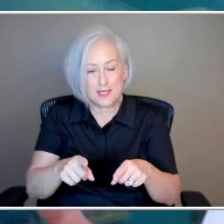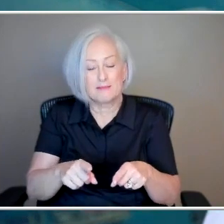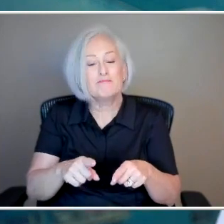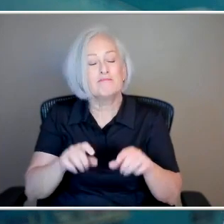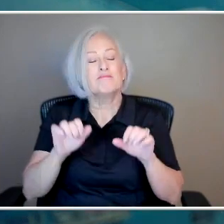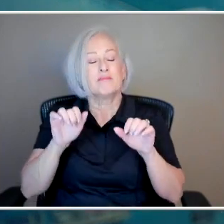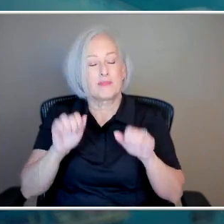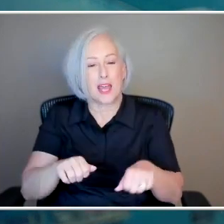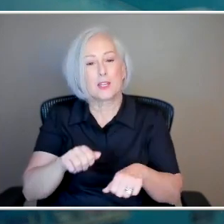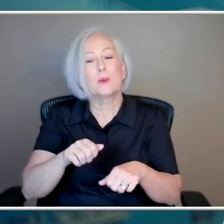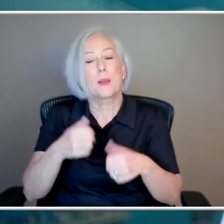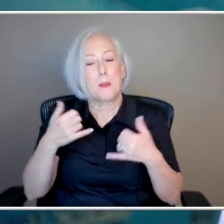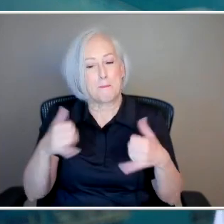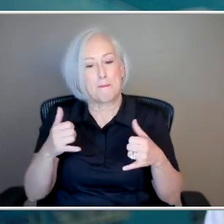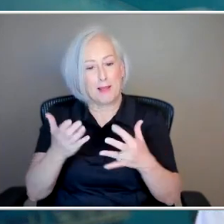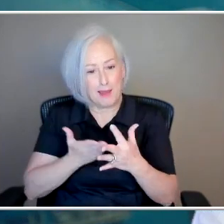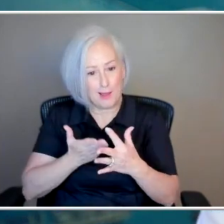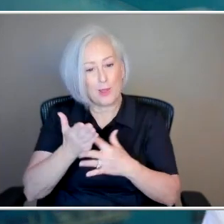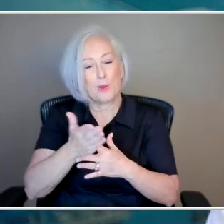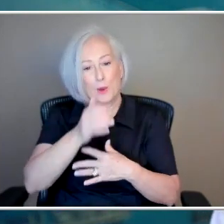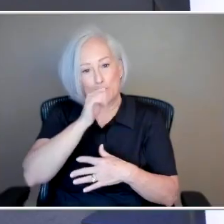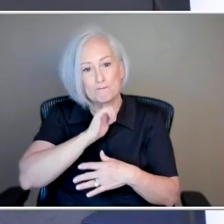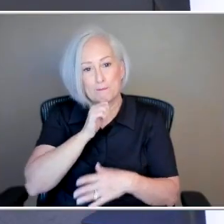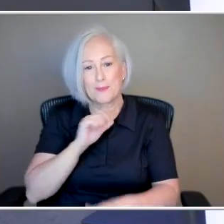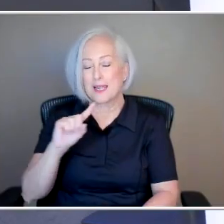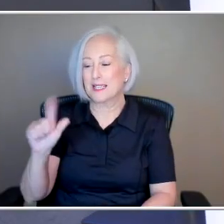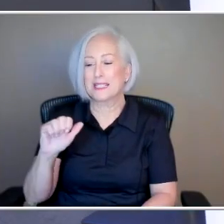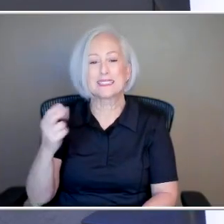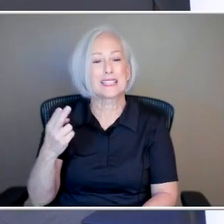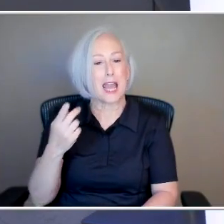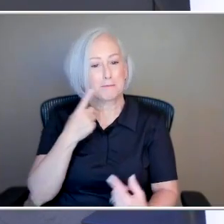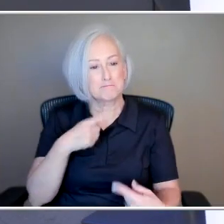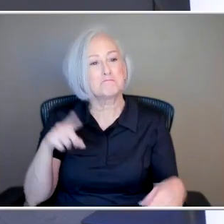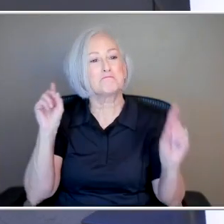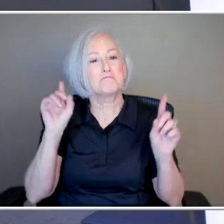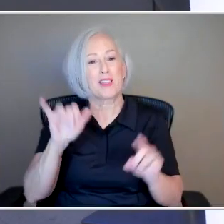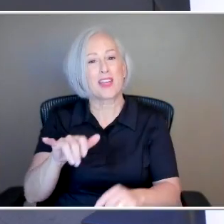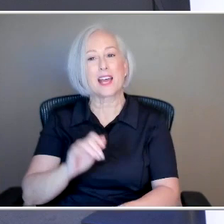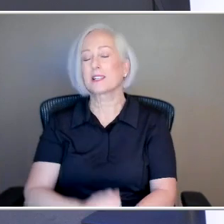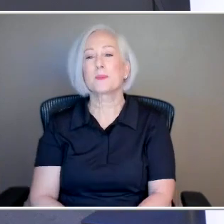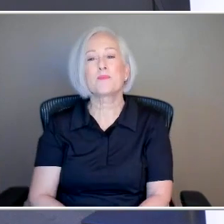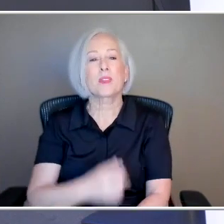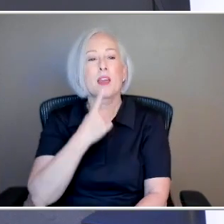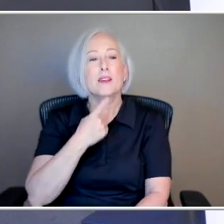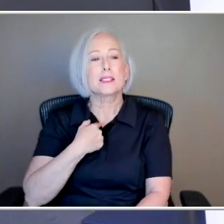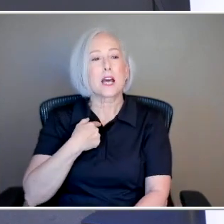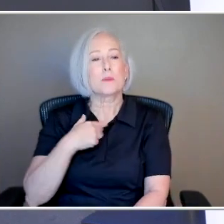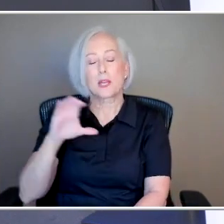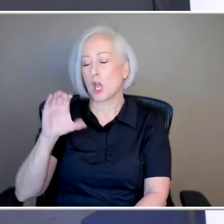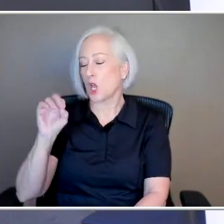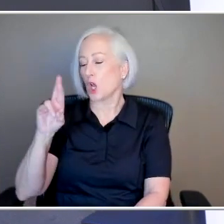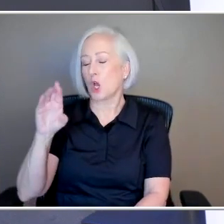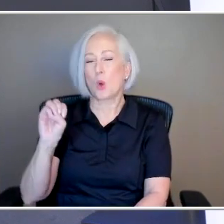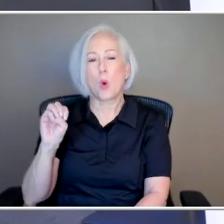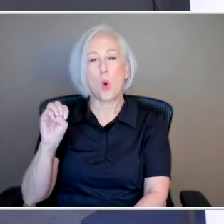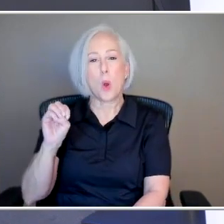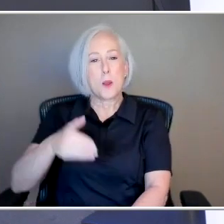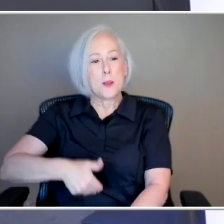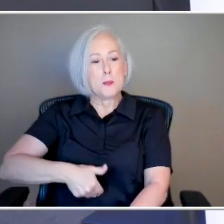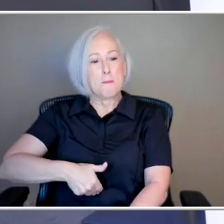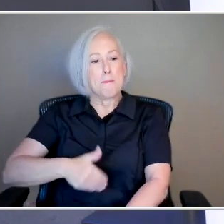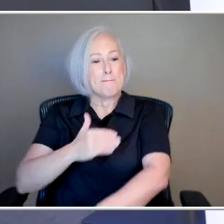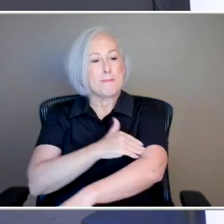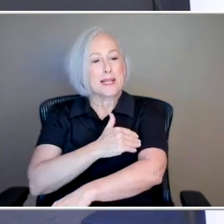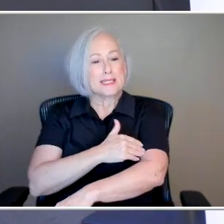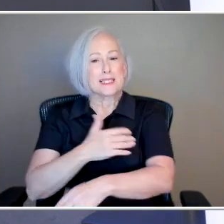And he toughed it out. He's a tough guy. So. So tell us what a core muscle injury is. It sounds vague. I worked out the other day Sure. for a while,